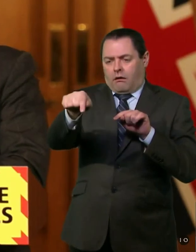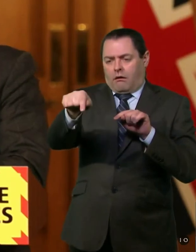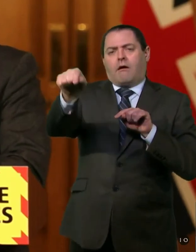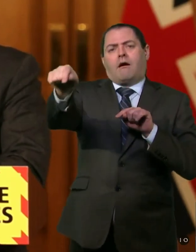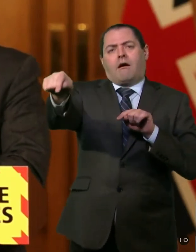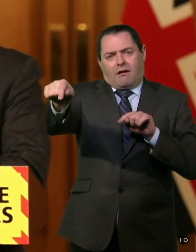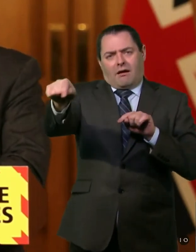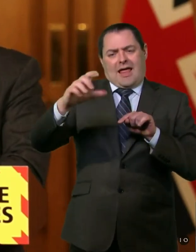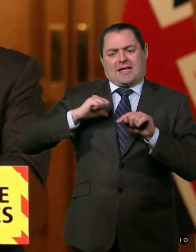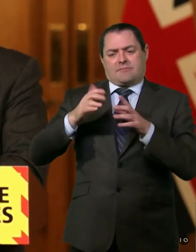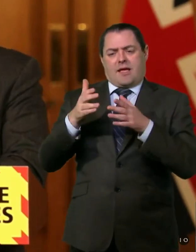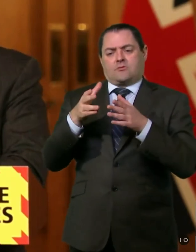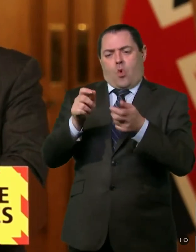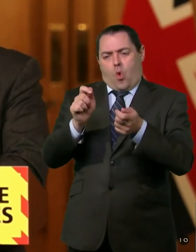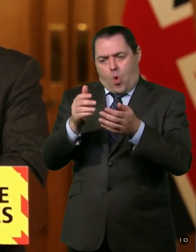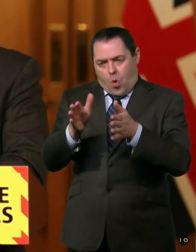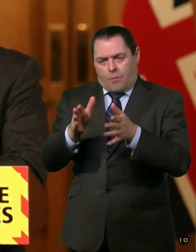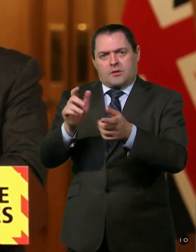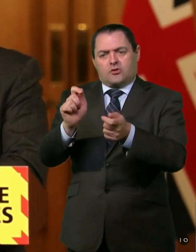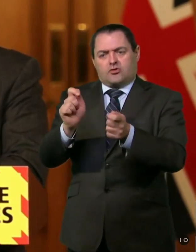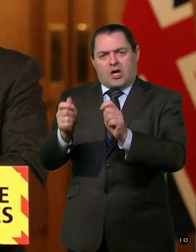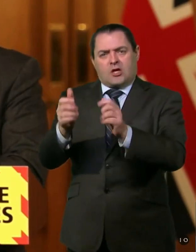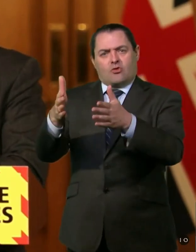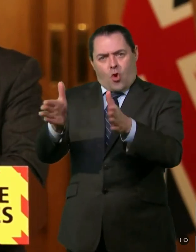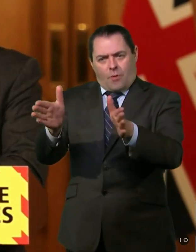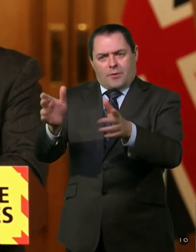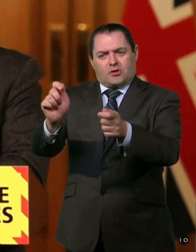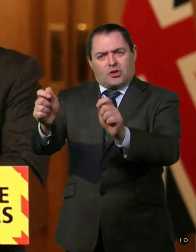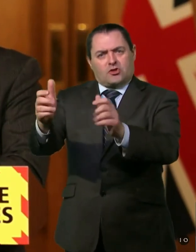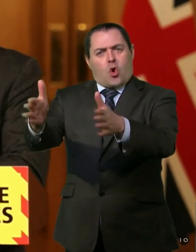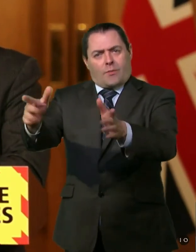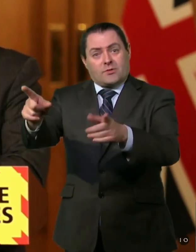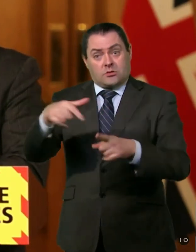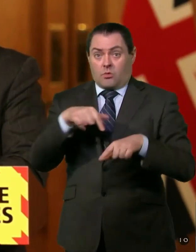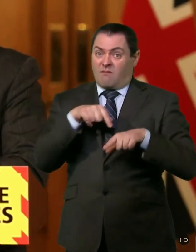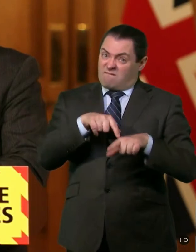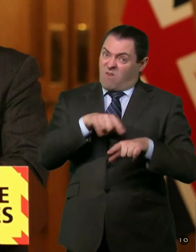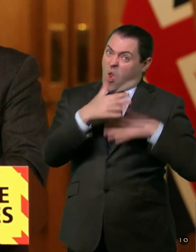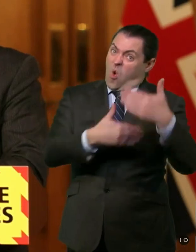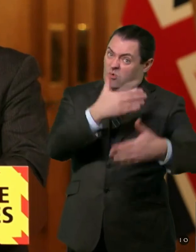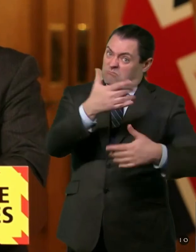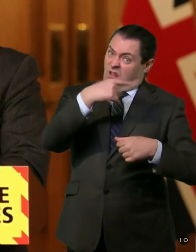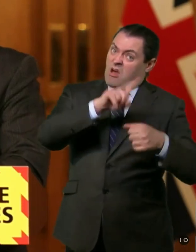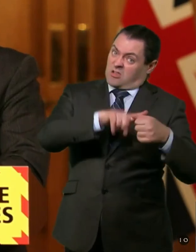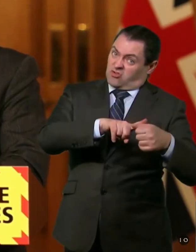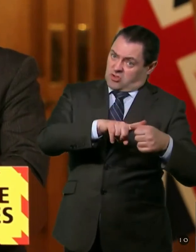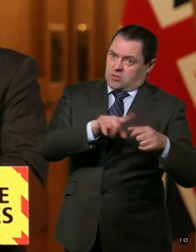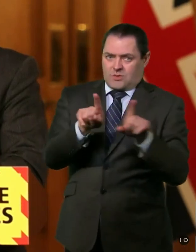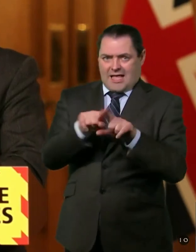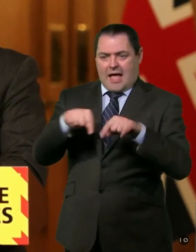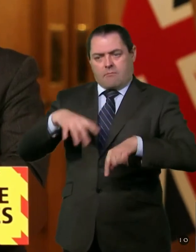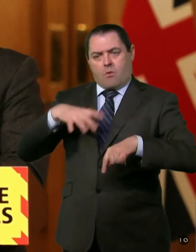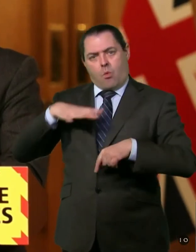actually we were pretty much able to keep to those dates. I'm not saying that we'll be